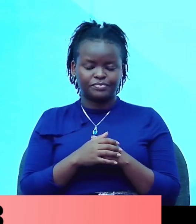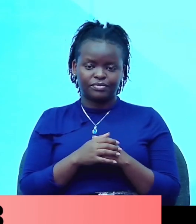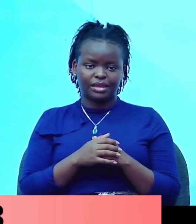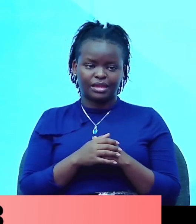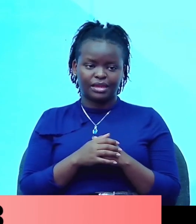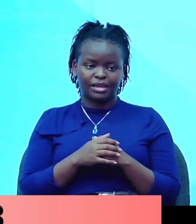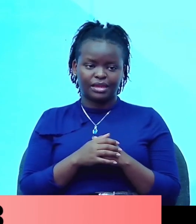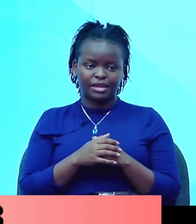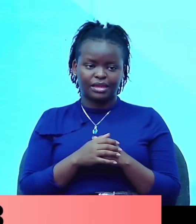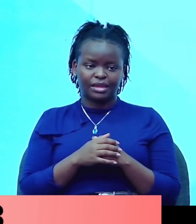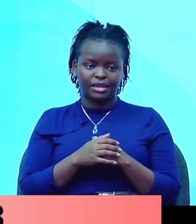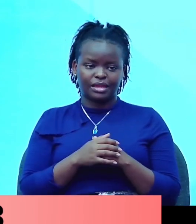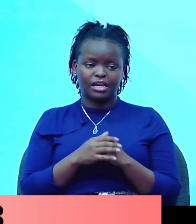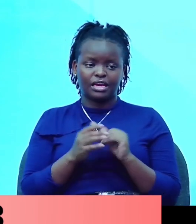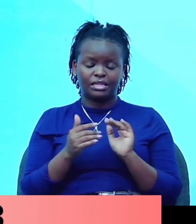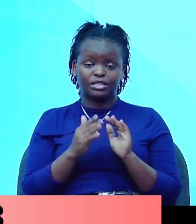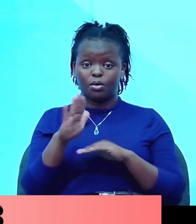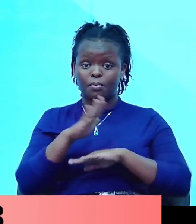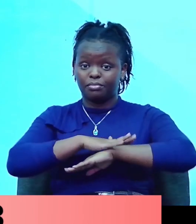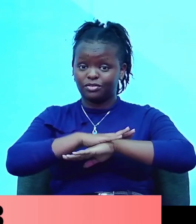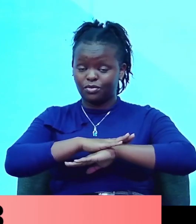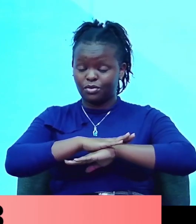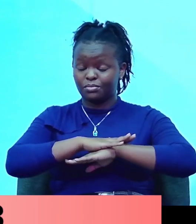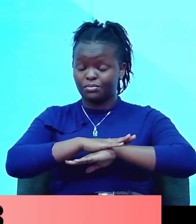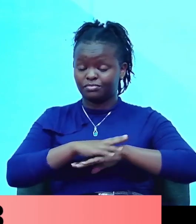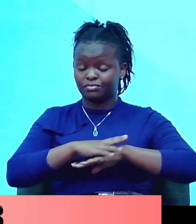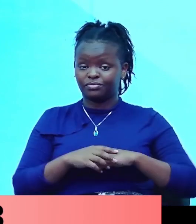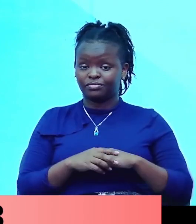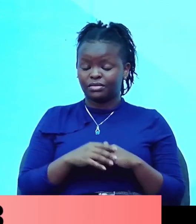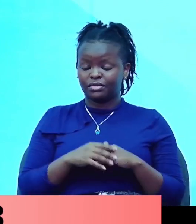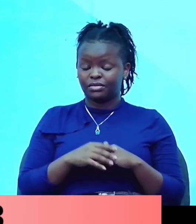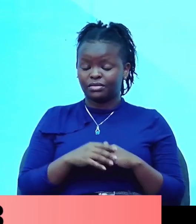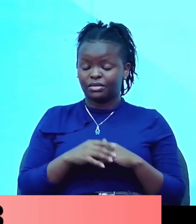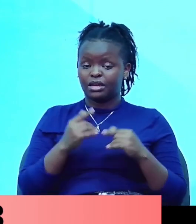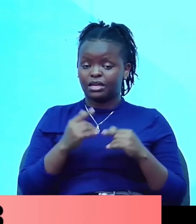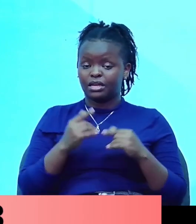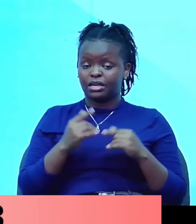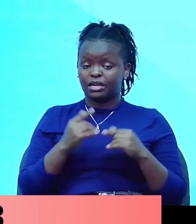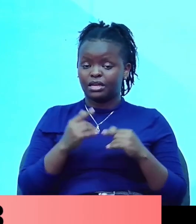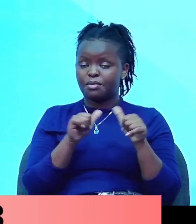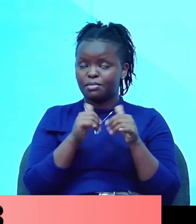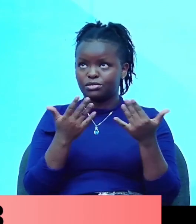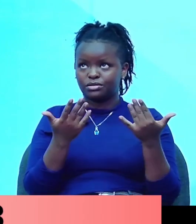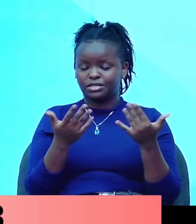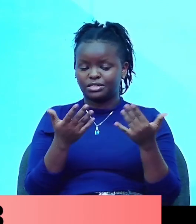platforms, KCB social platforms, talking about that the year